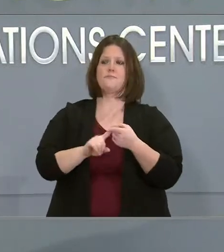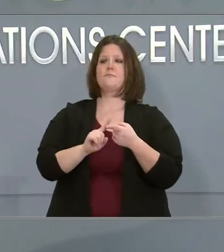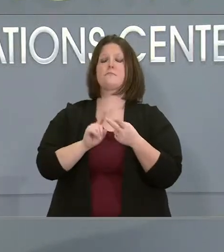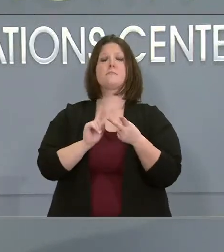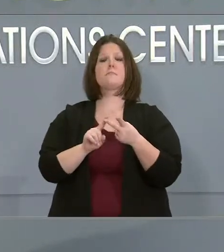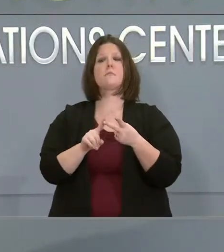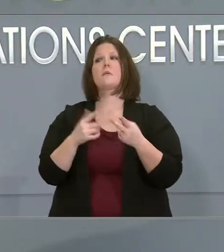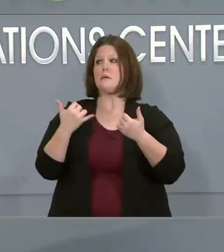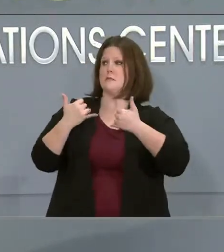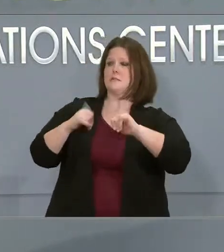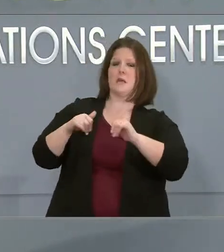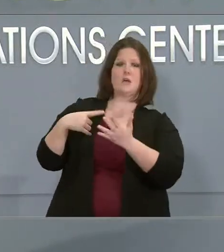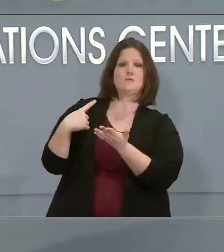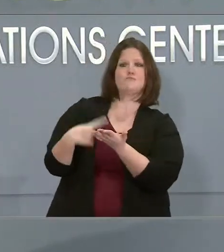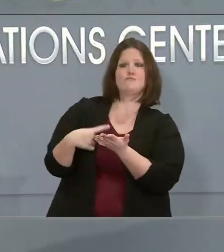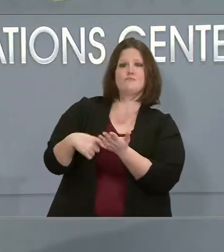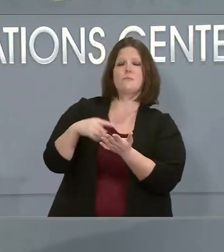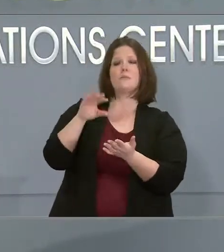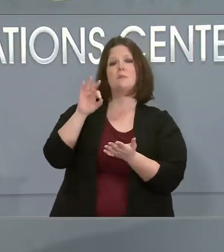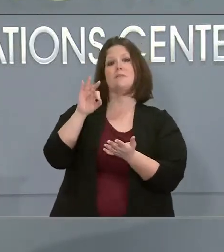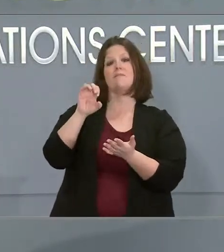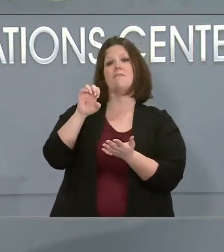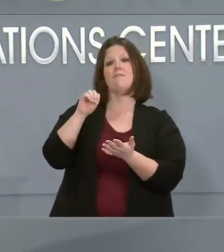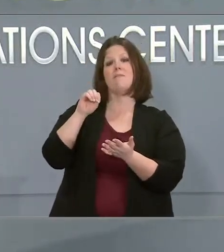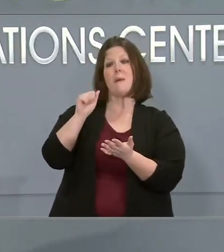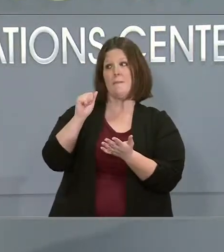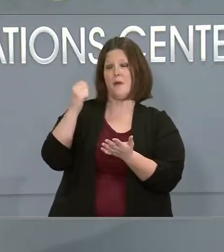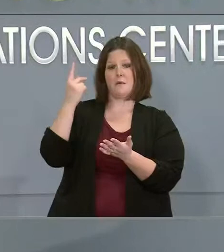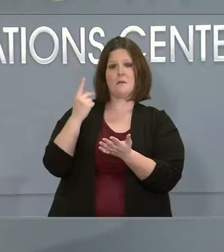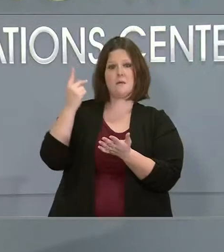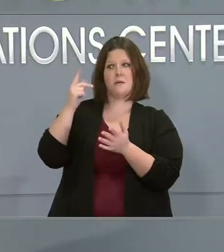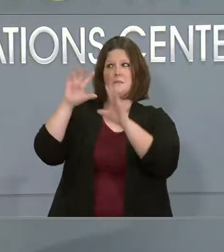working closely with FEMA to